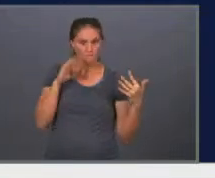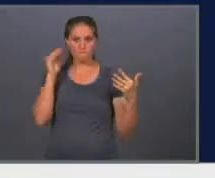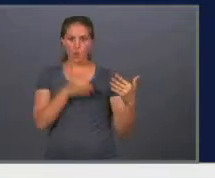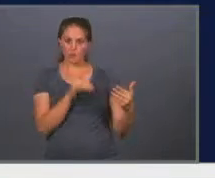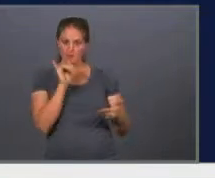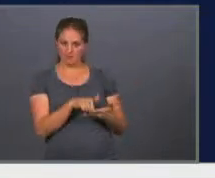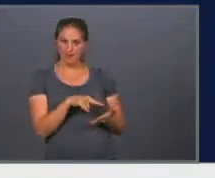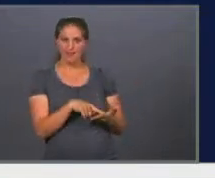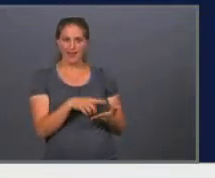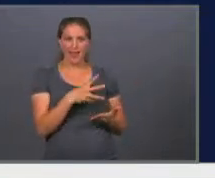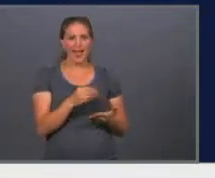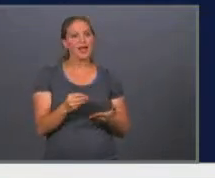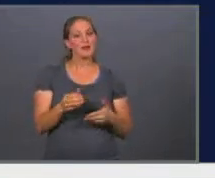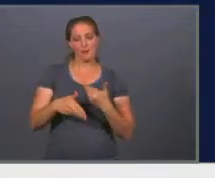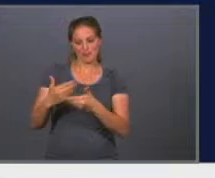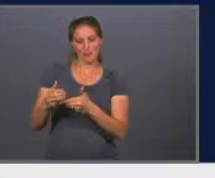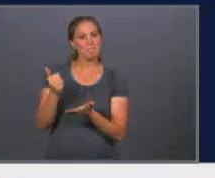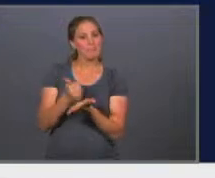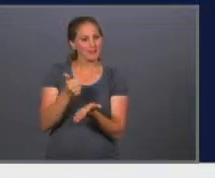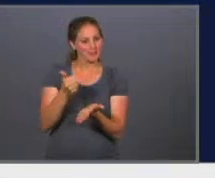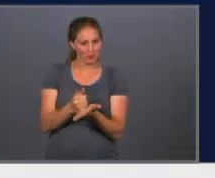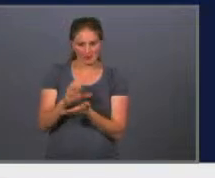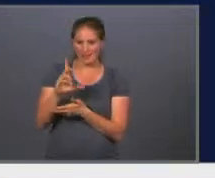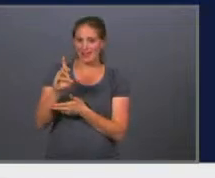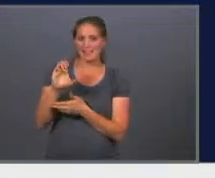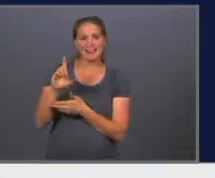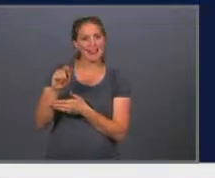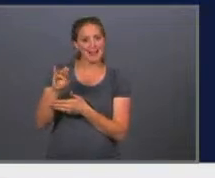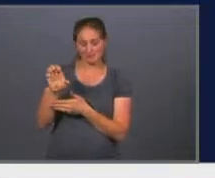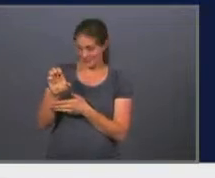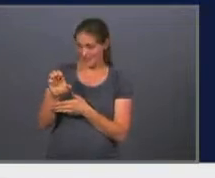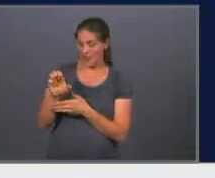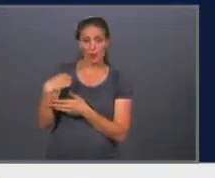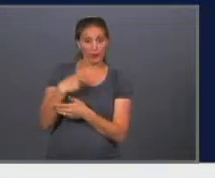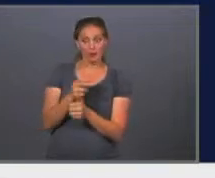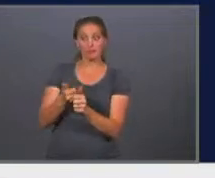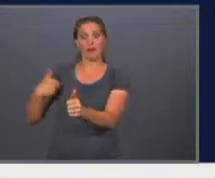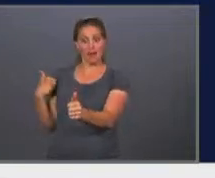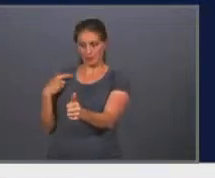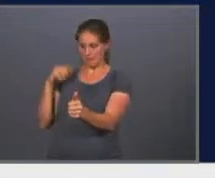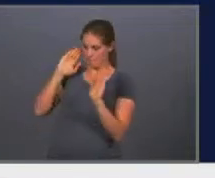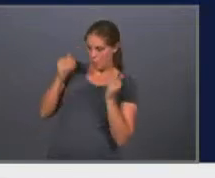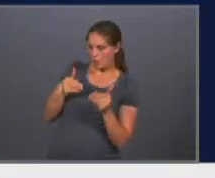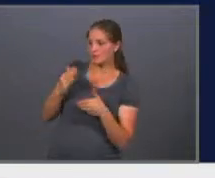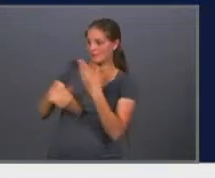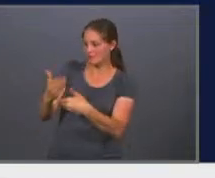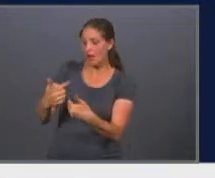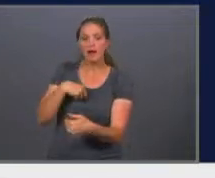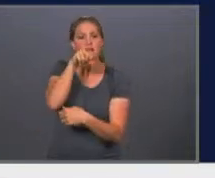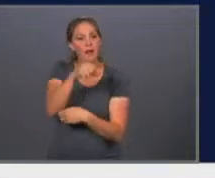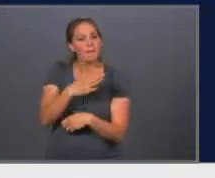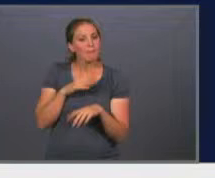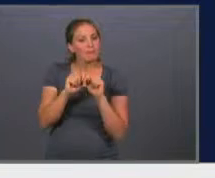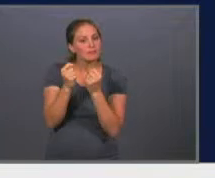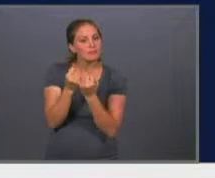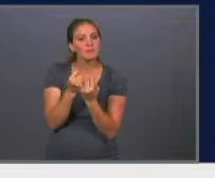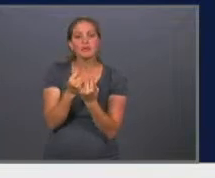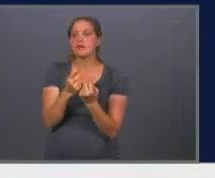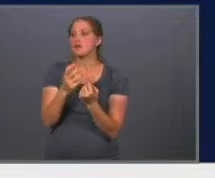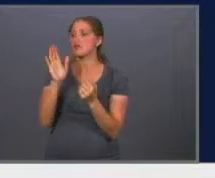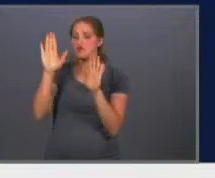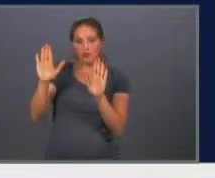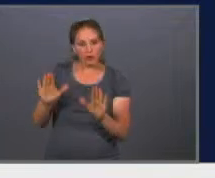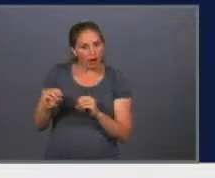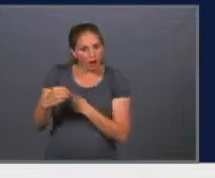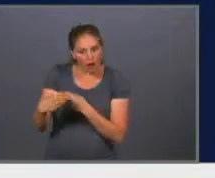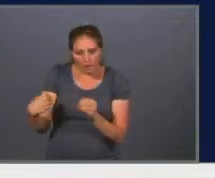to processing passport claims, because the State Department is well behind. This is an all-encompassing office. I love my team, and we want an opportunity to go